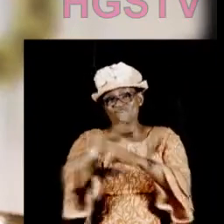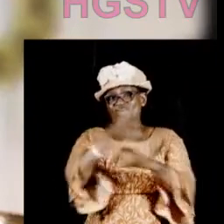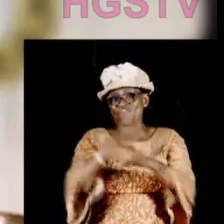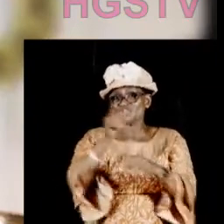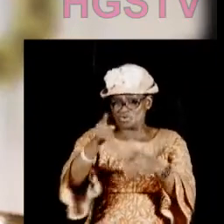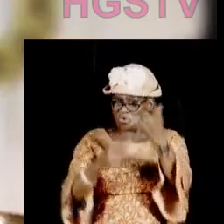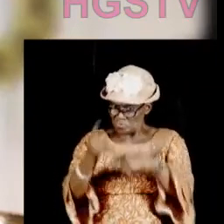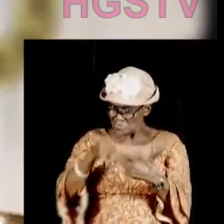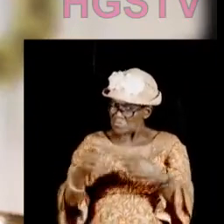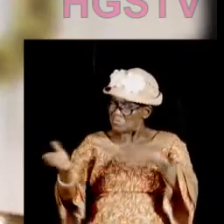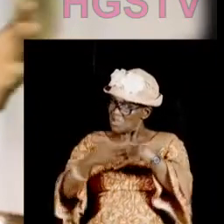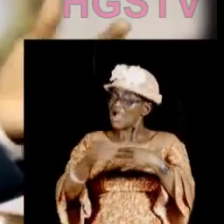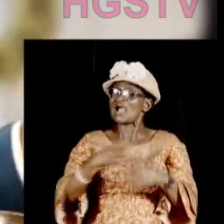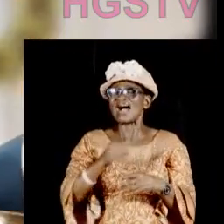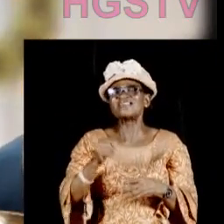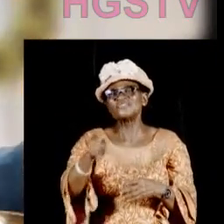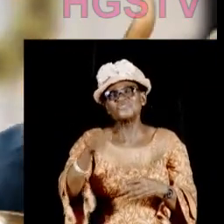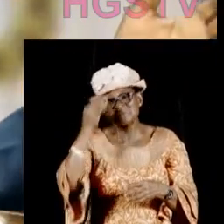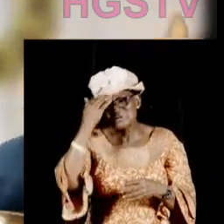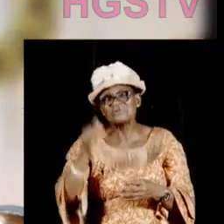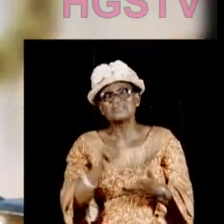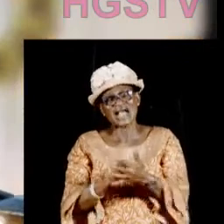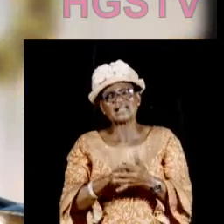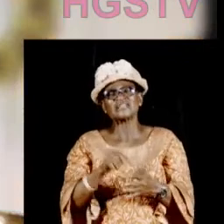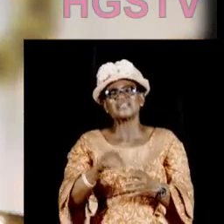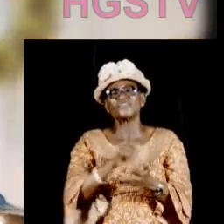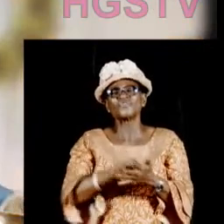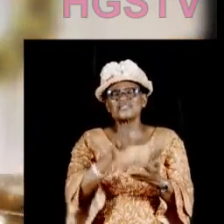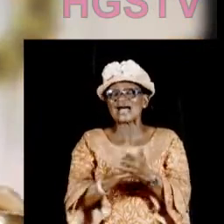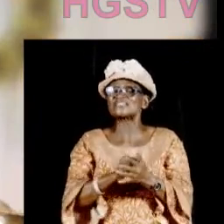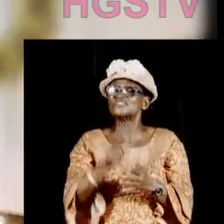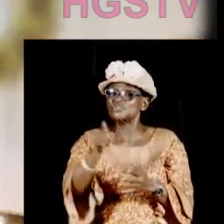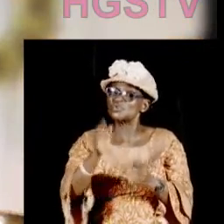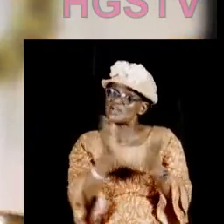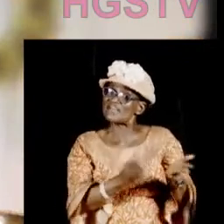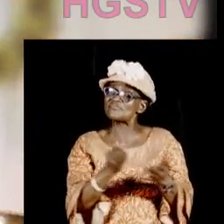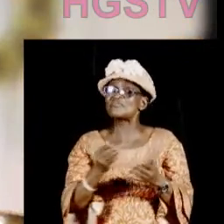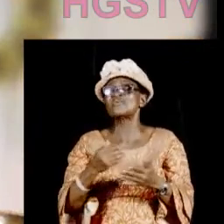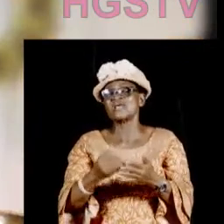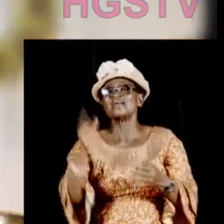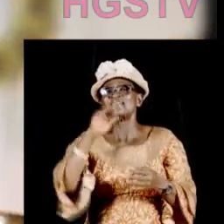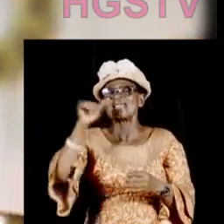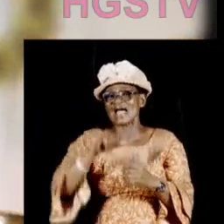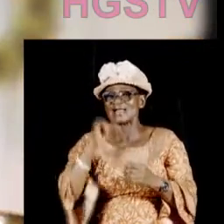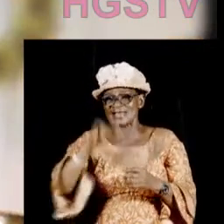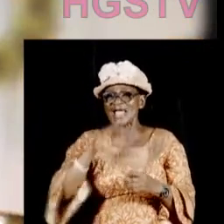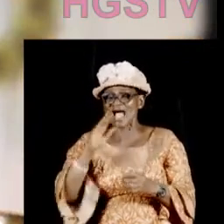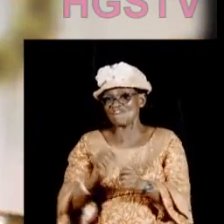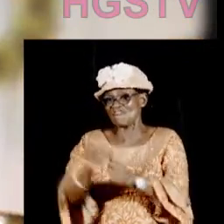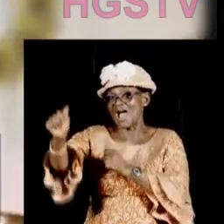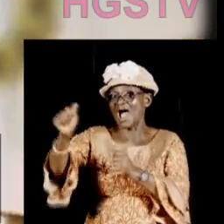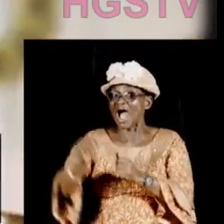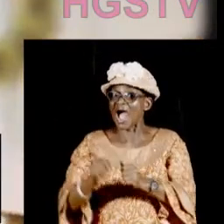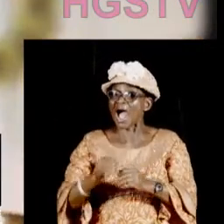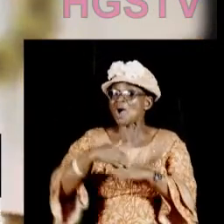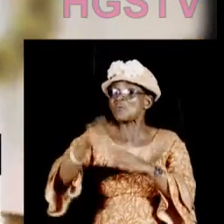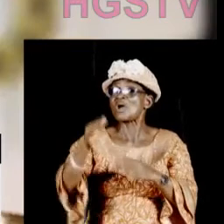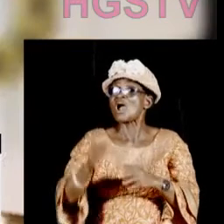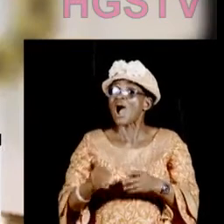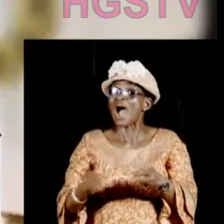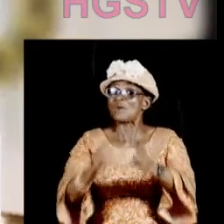back to the nation, and you discover that those you left, they are far away. You don't have to be discouraged, because you